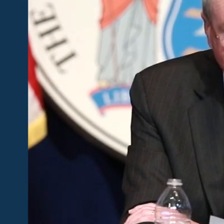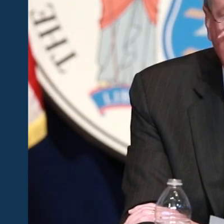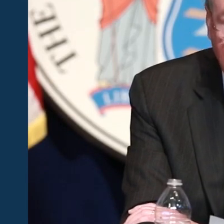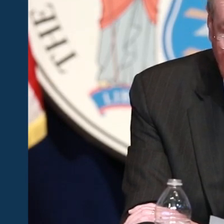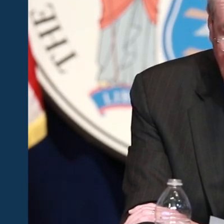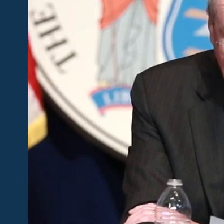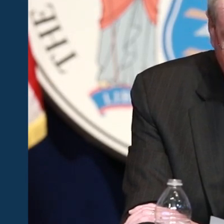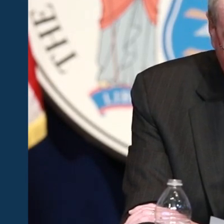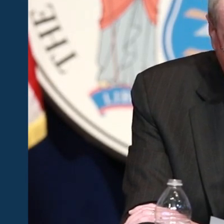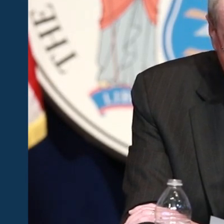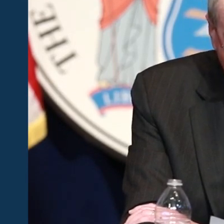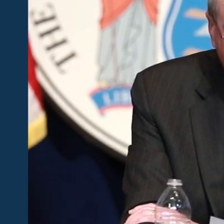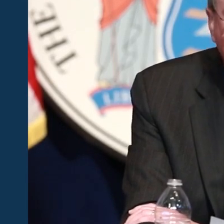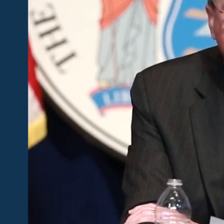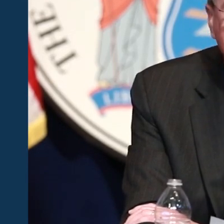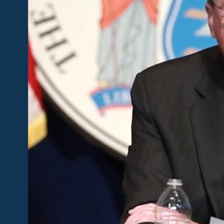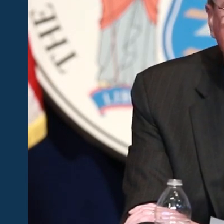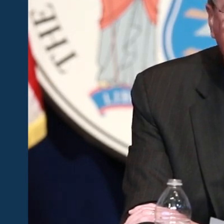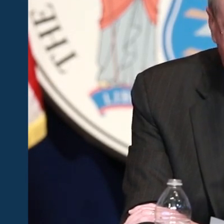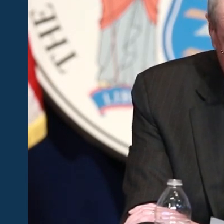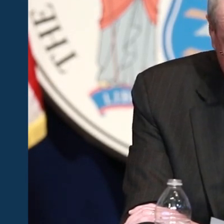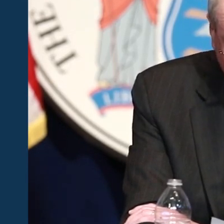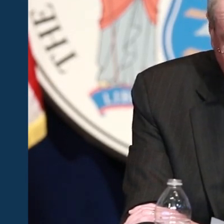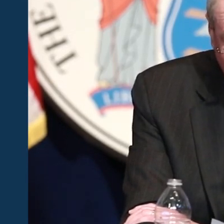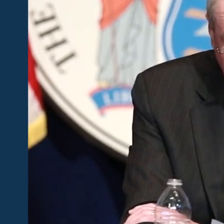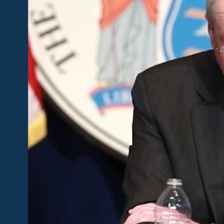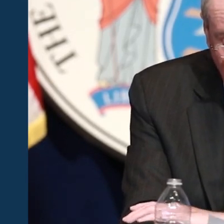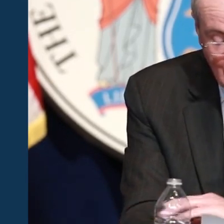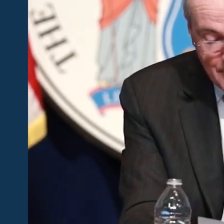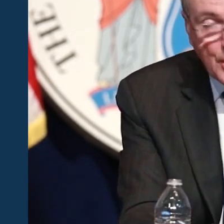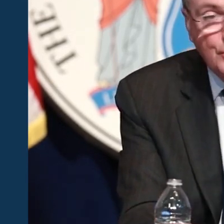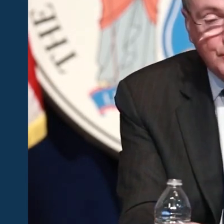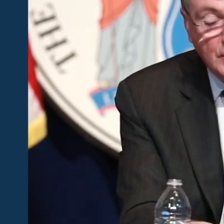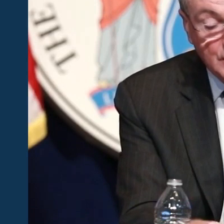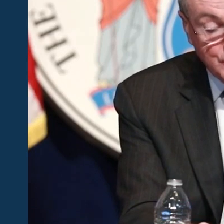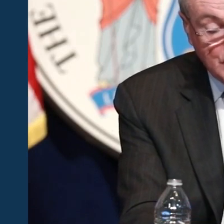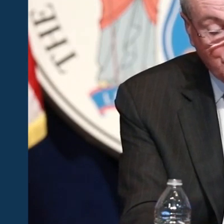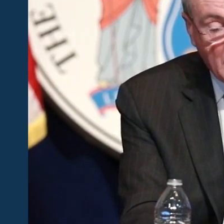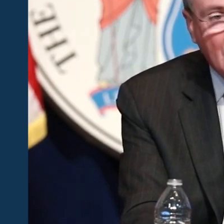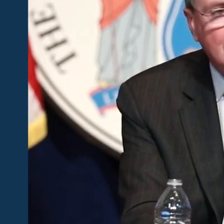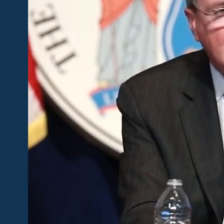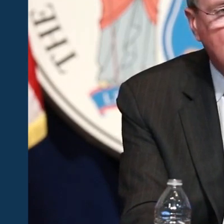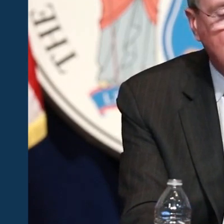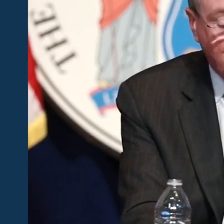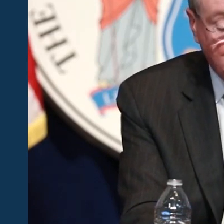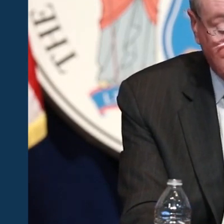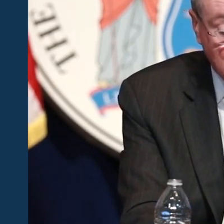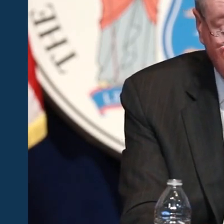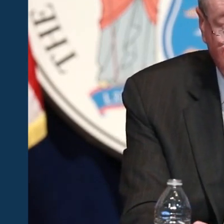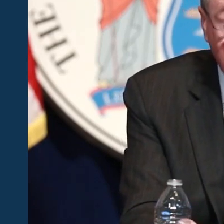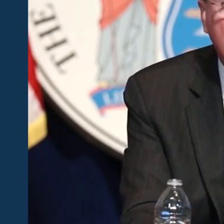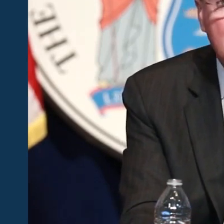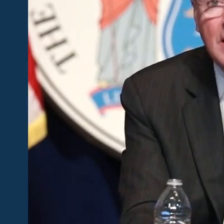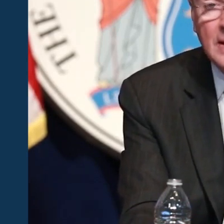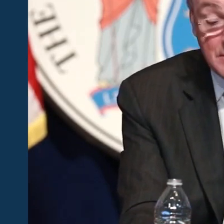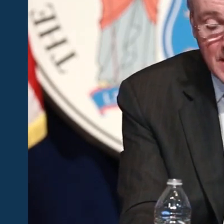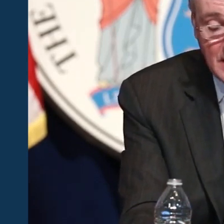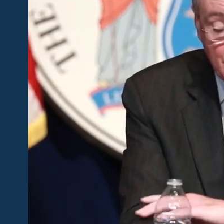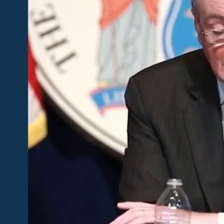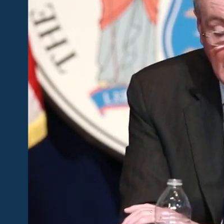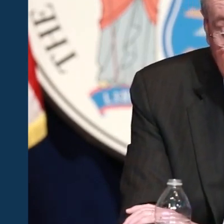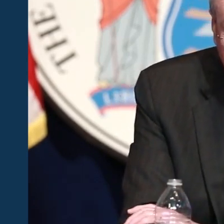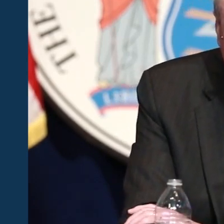of the Center for American Women and Politics. From that post, she inspired countless students, both female